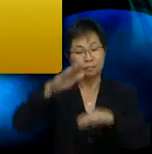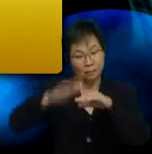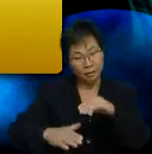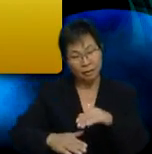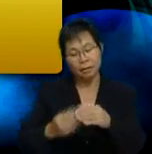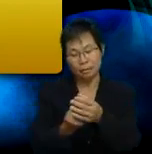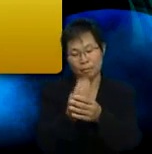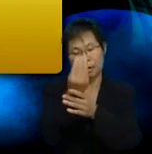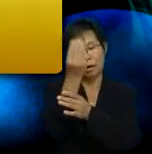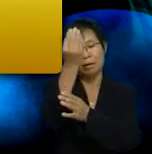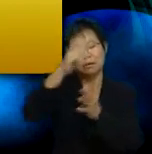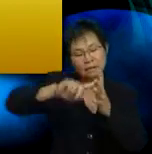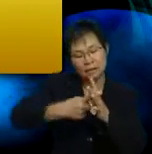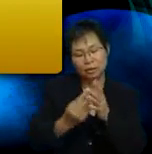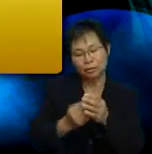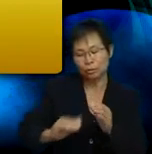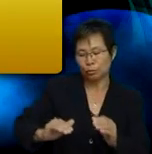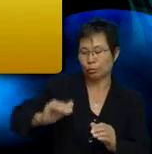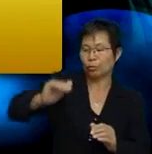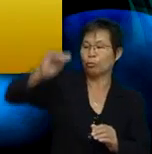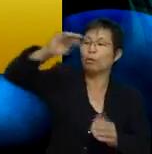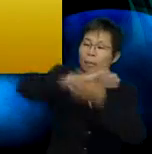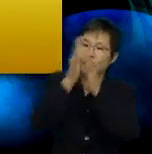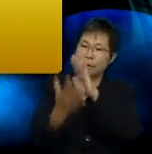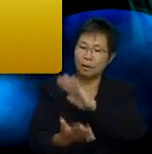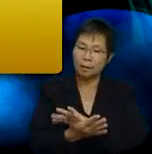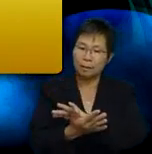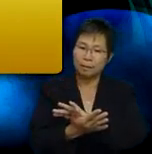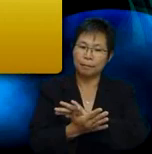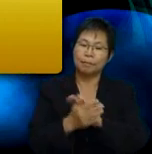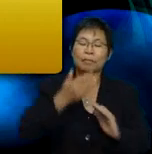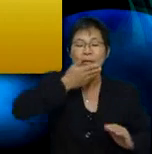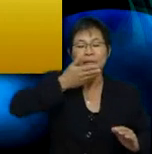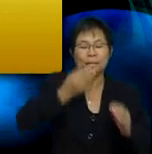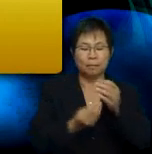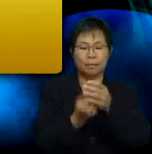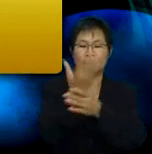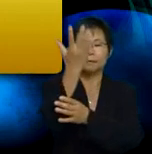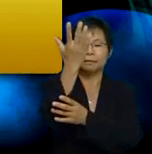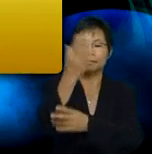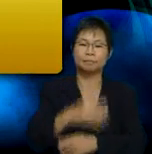Then the plant will start to grow and becomes a young plant.